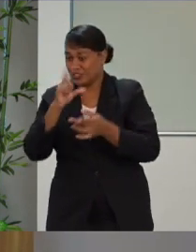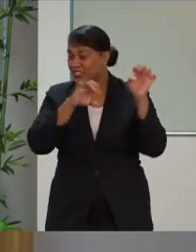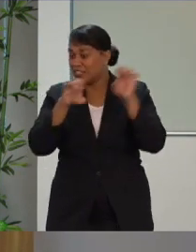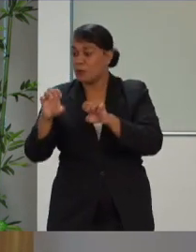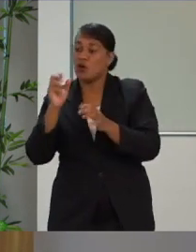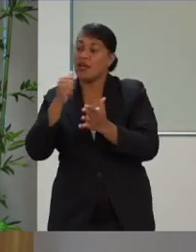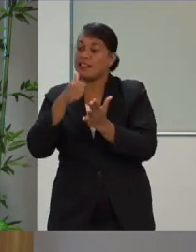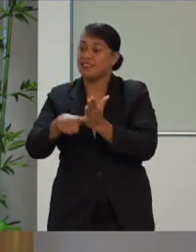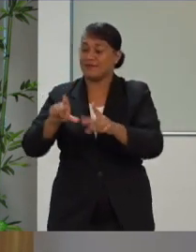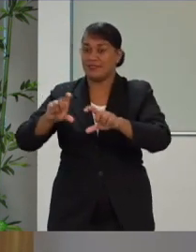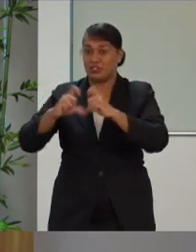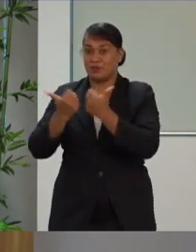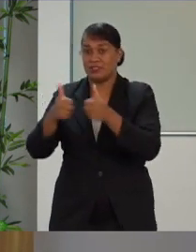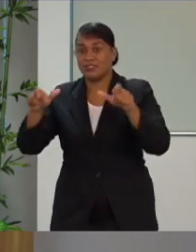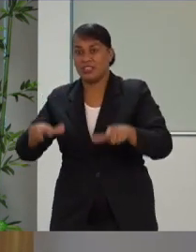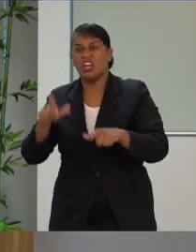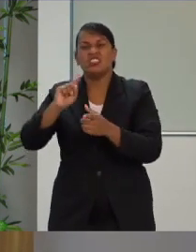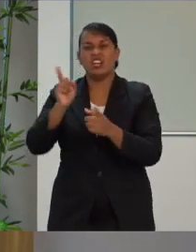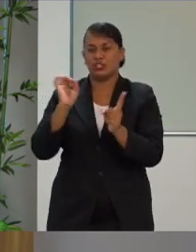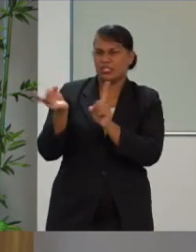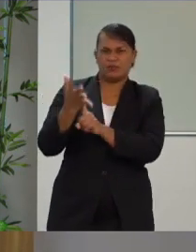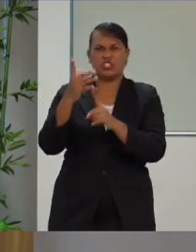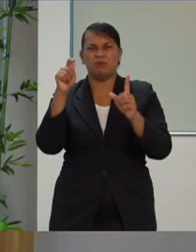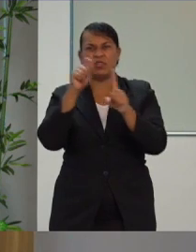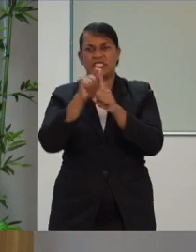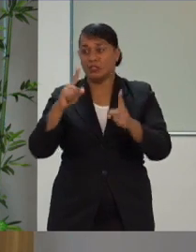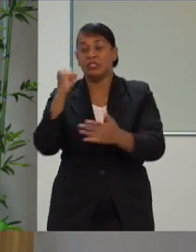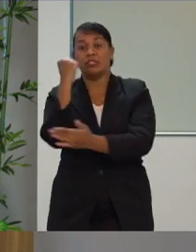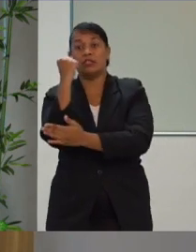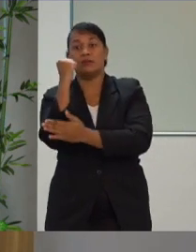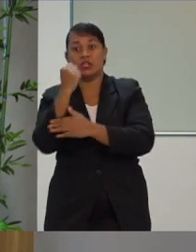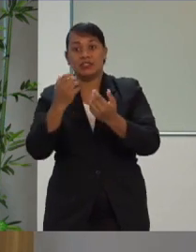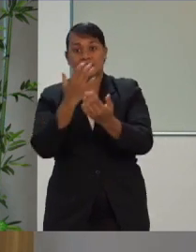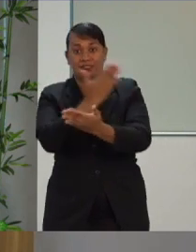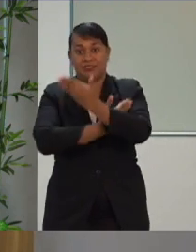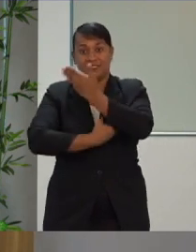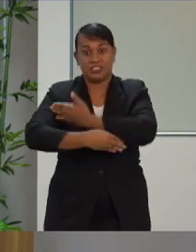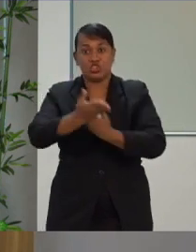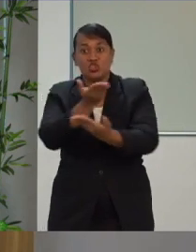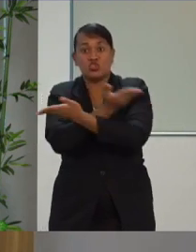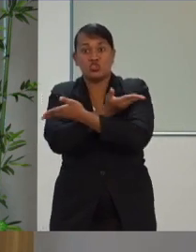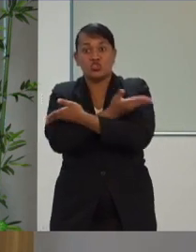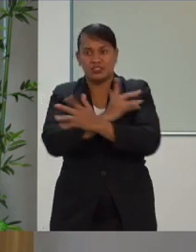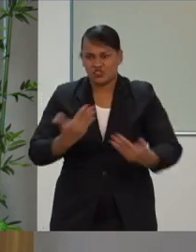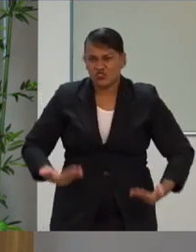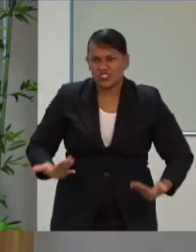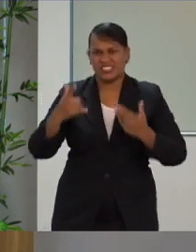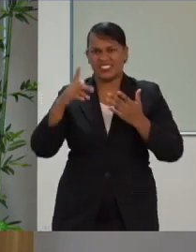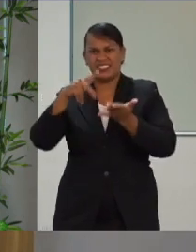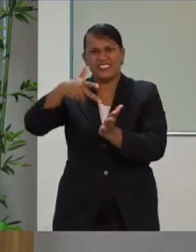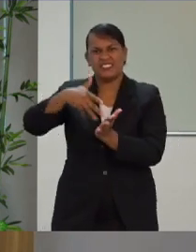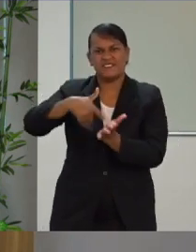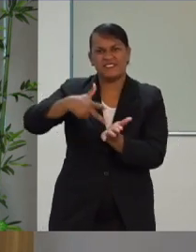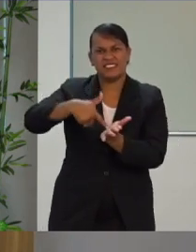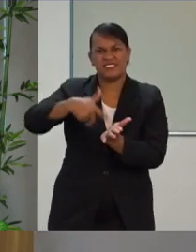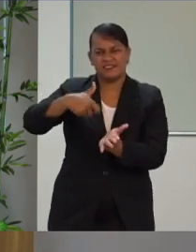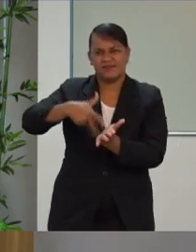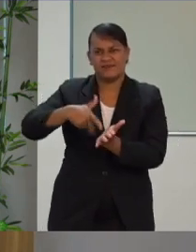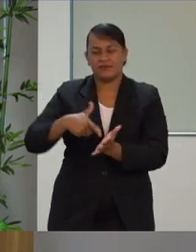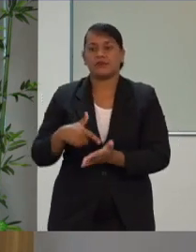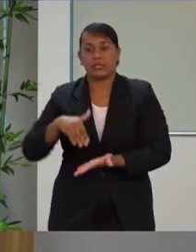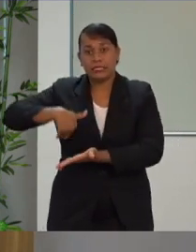they specialize in making rugby jerseys or football jerseys, and they make it for different events, for a